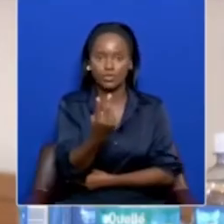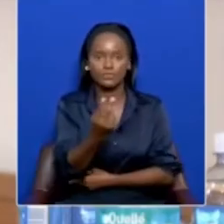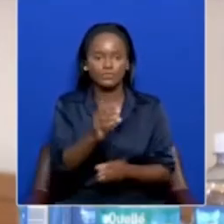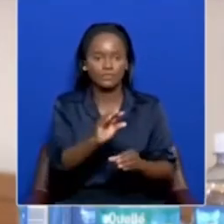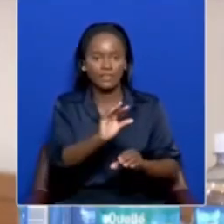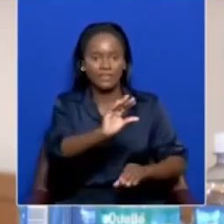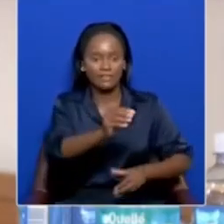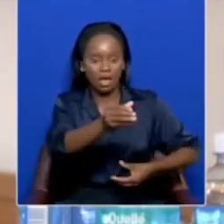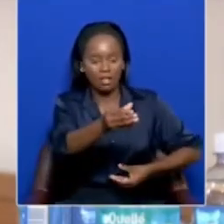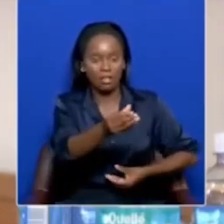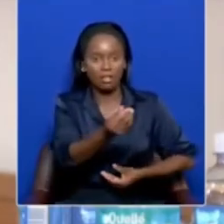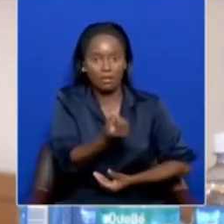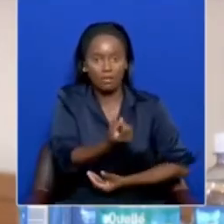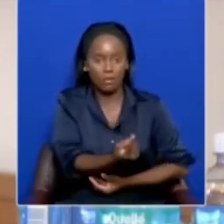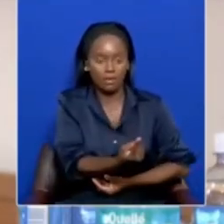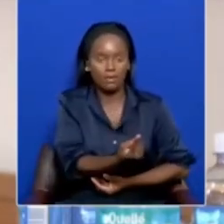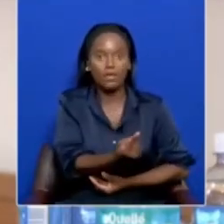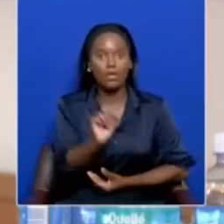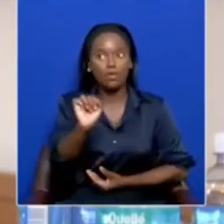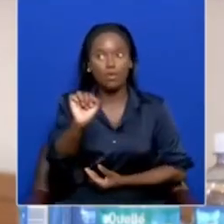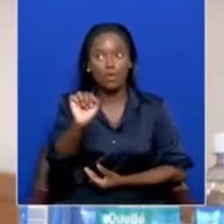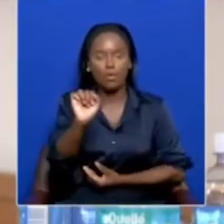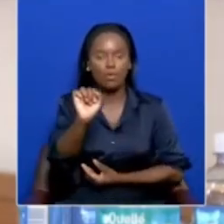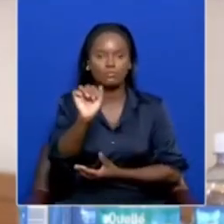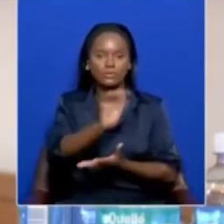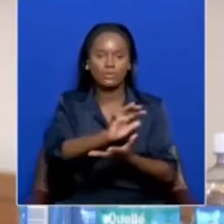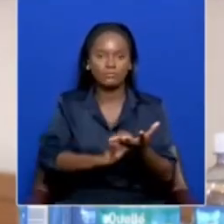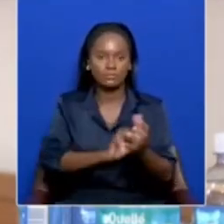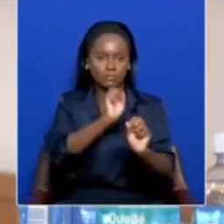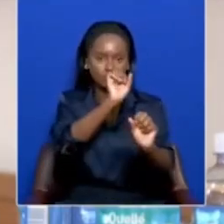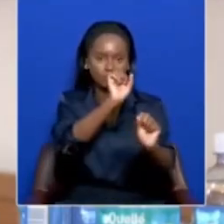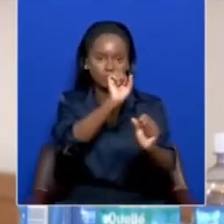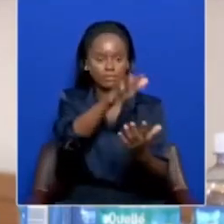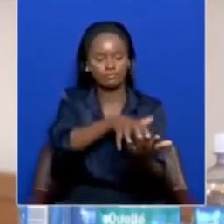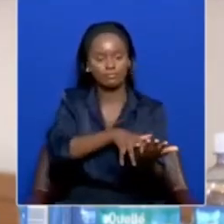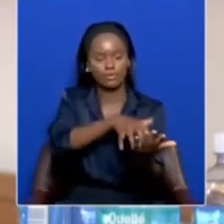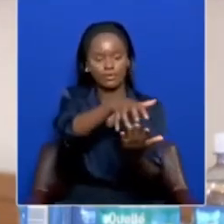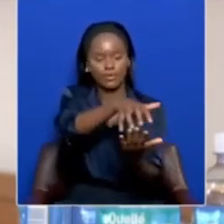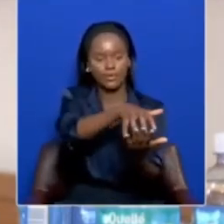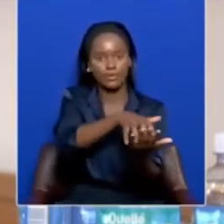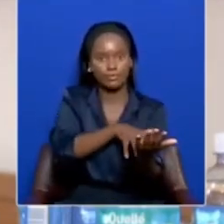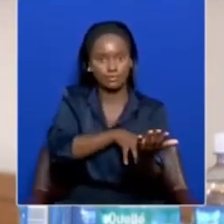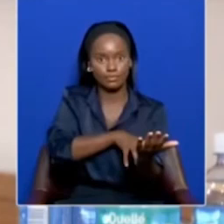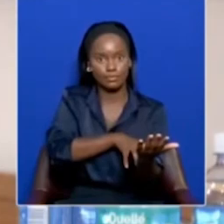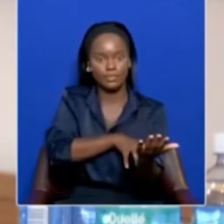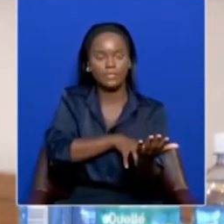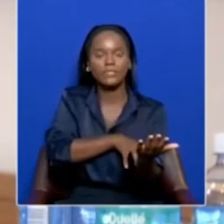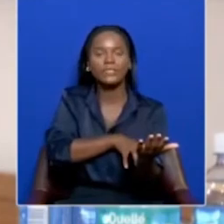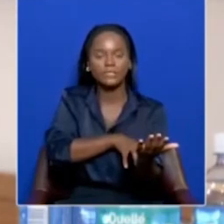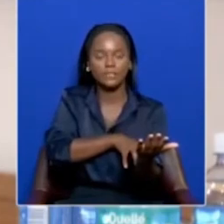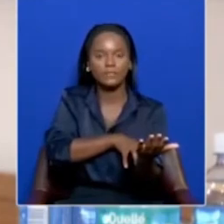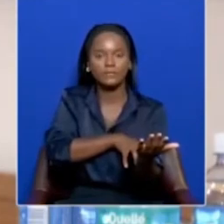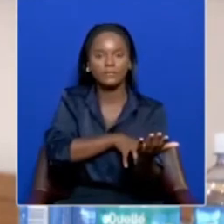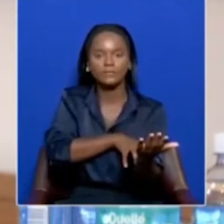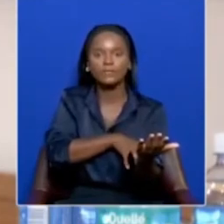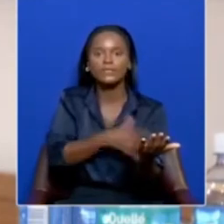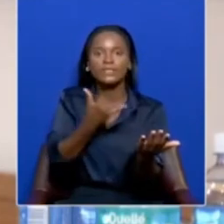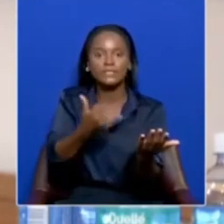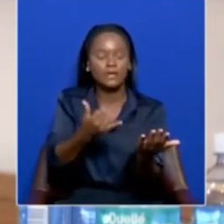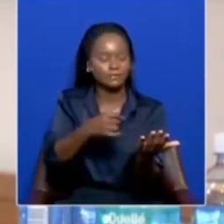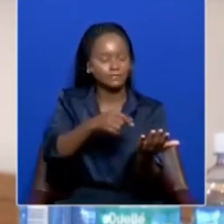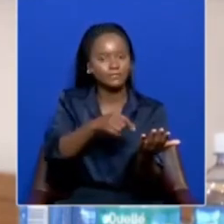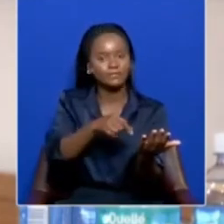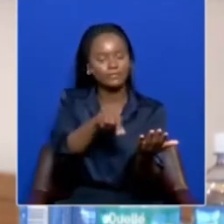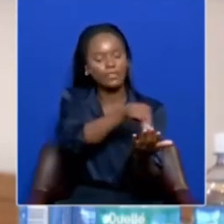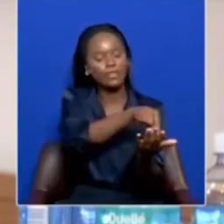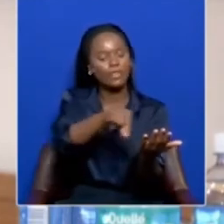and on the spine of that file, it should be written Witness E statement. Do you confirm